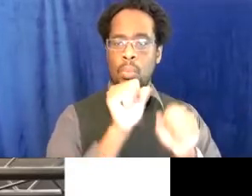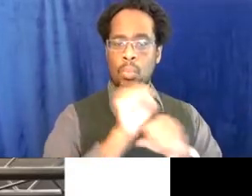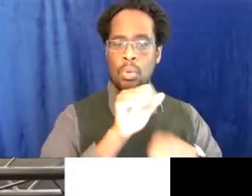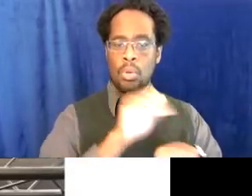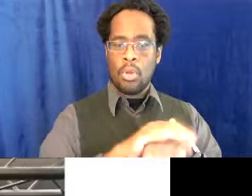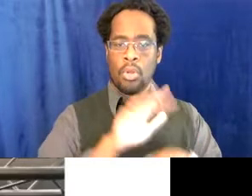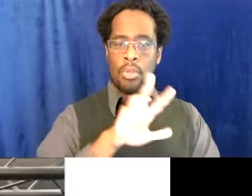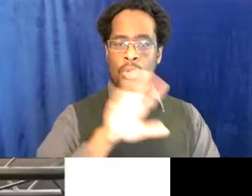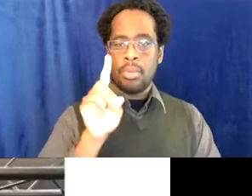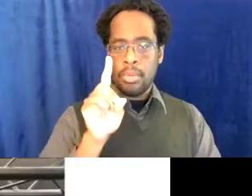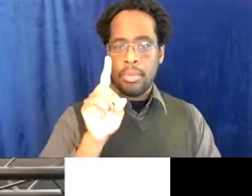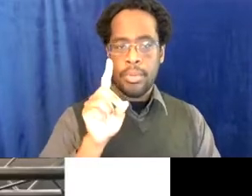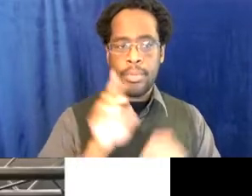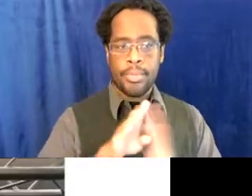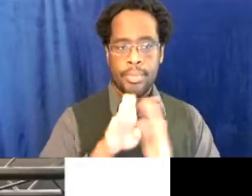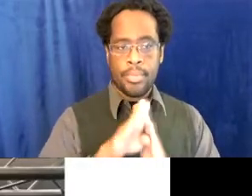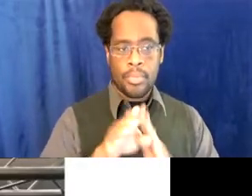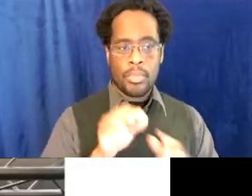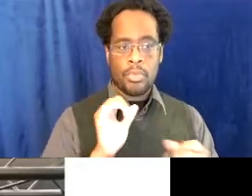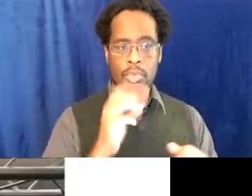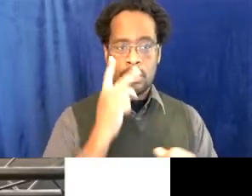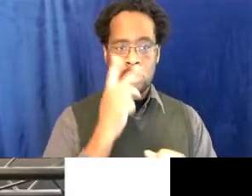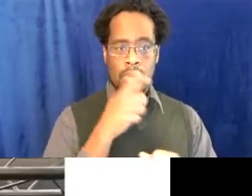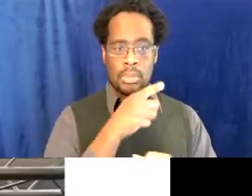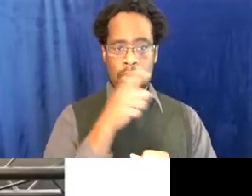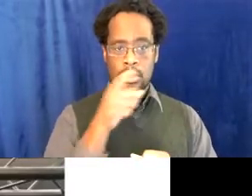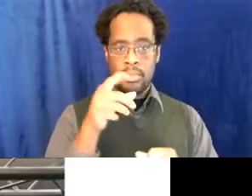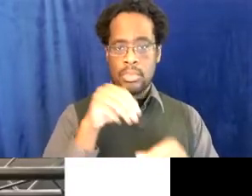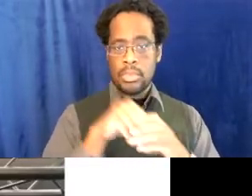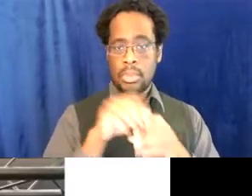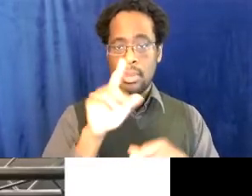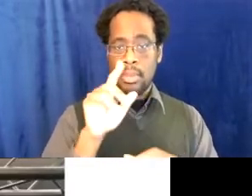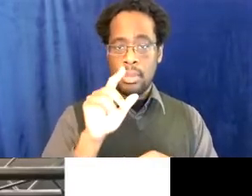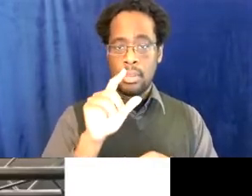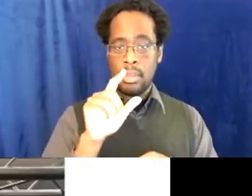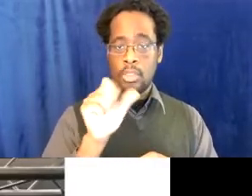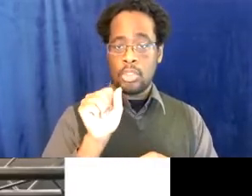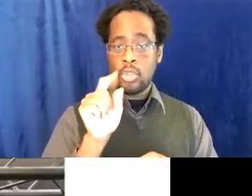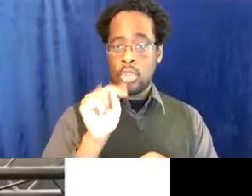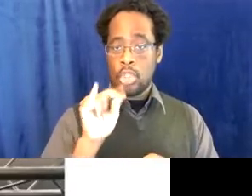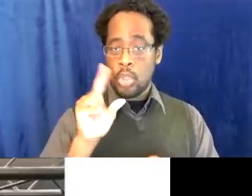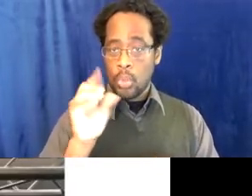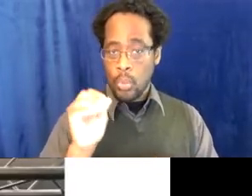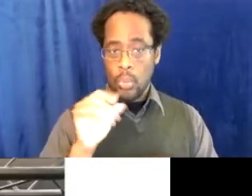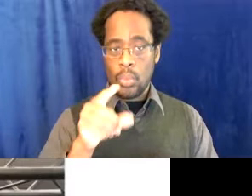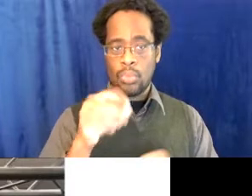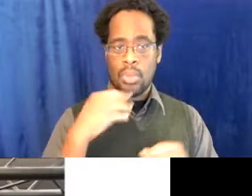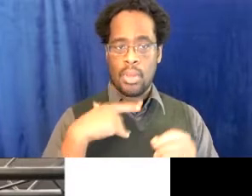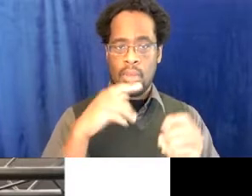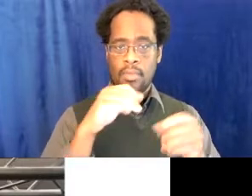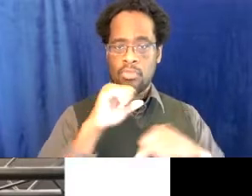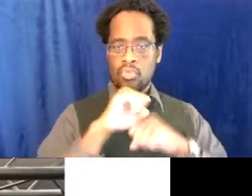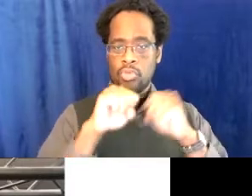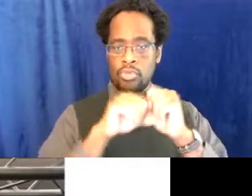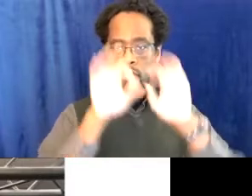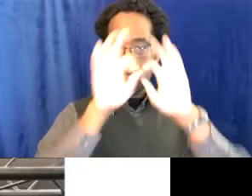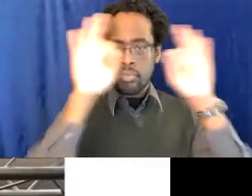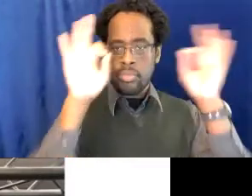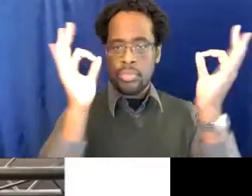We encourage deaf and hard of hearing students to use this space to improve their skills working on